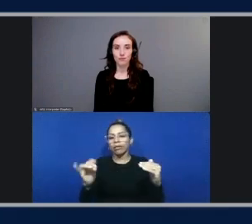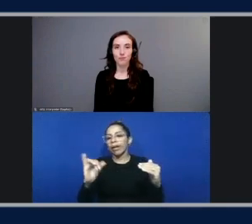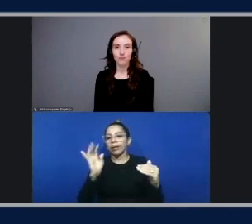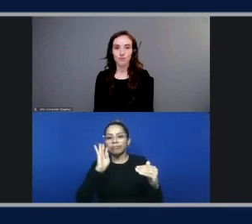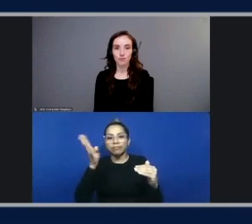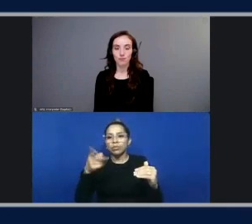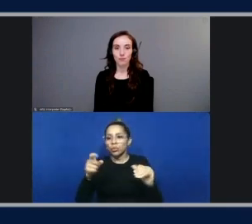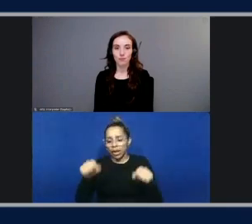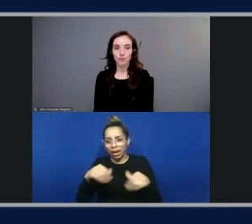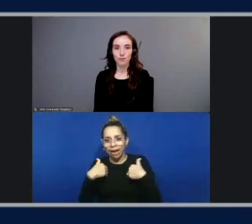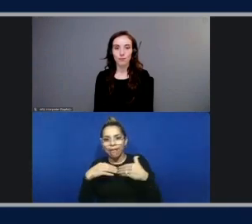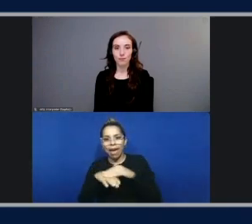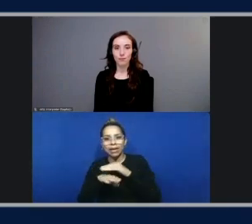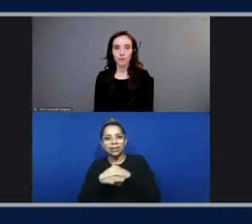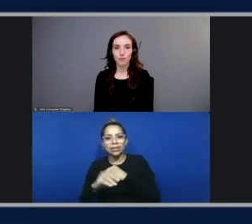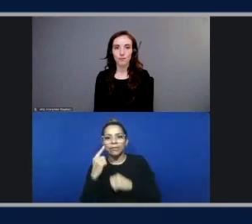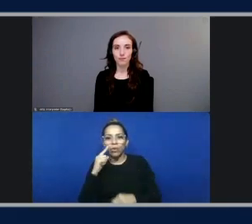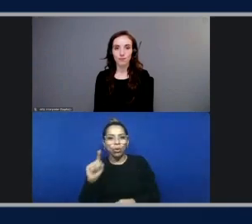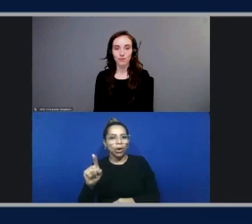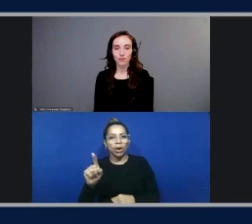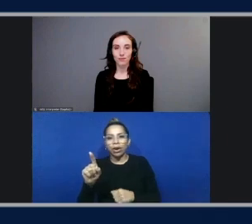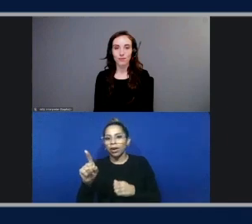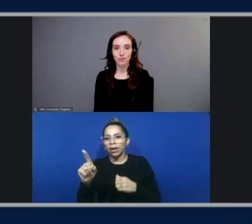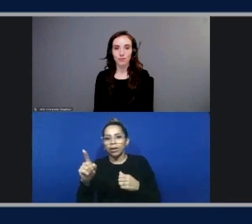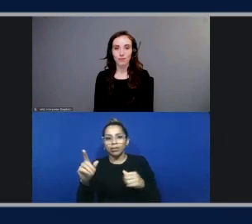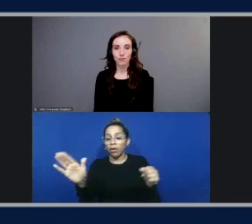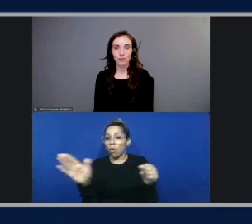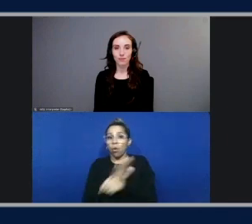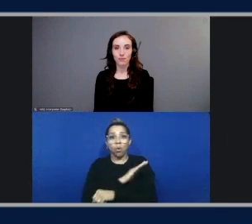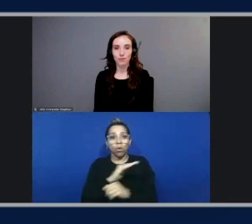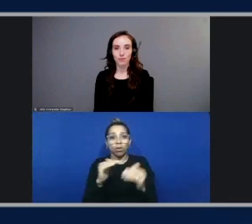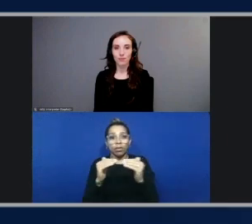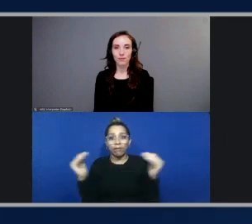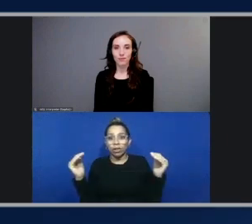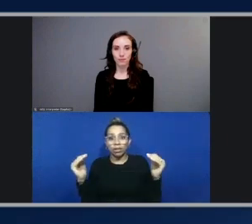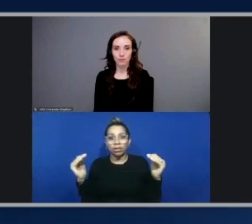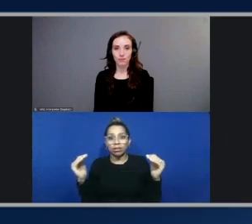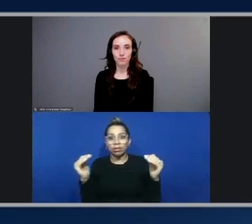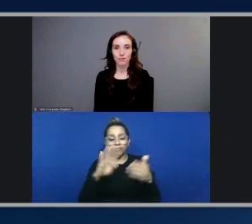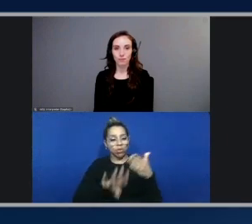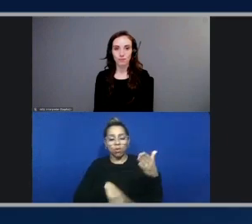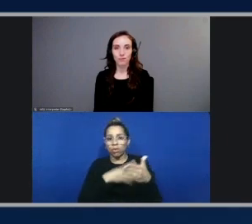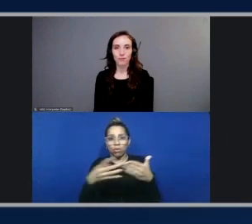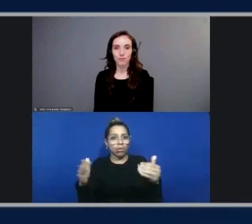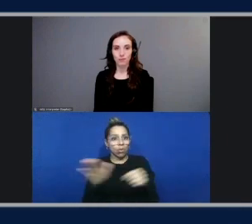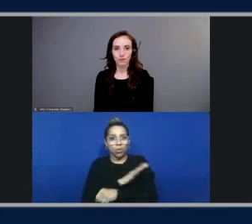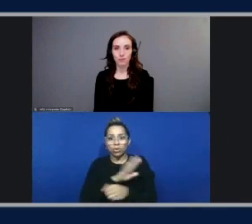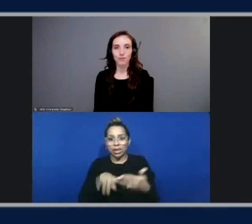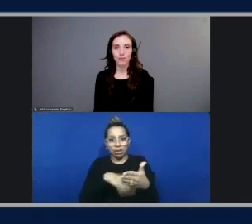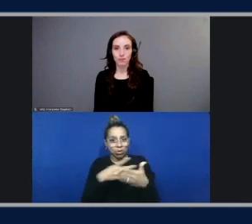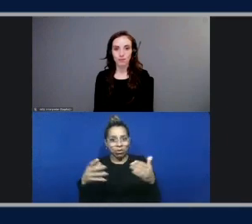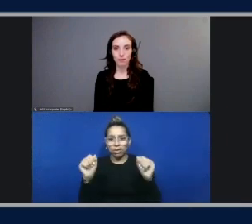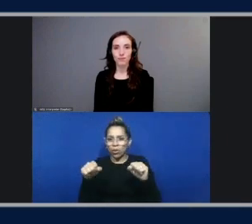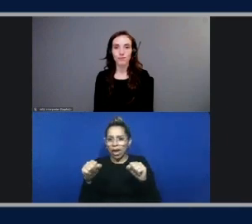to the entire table, and you can even go down and make it